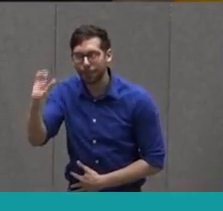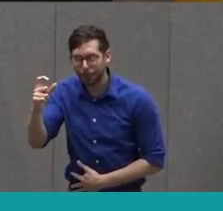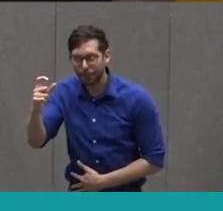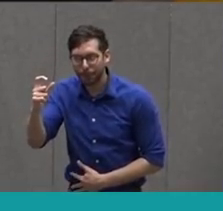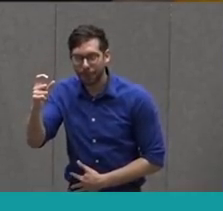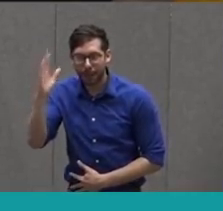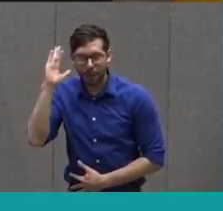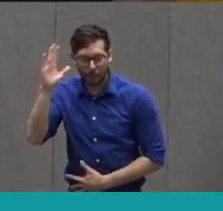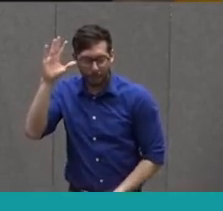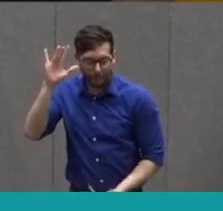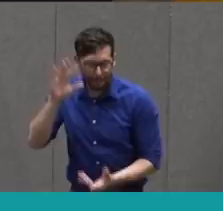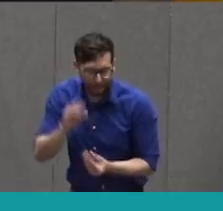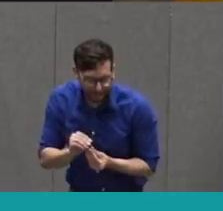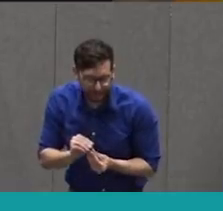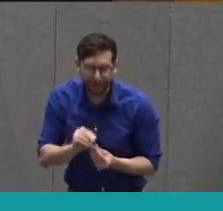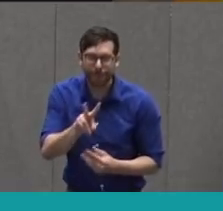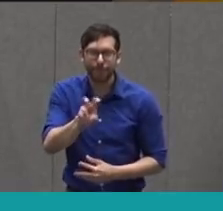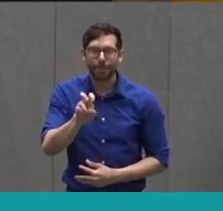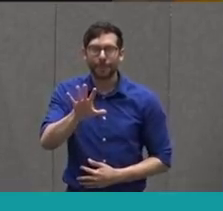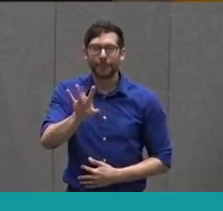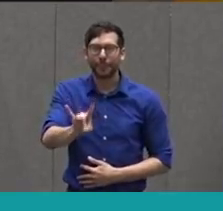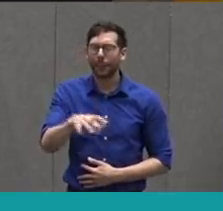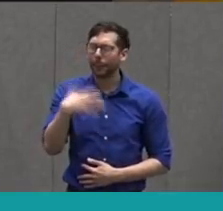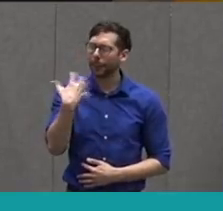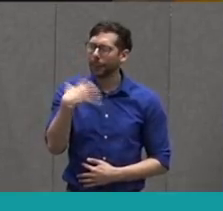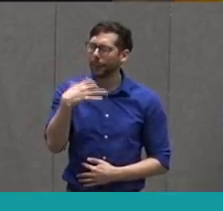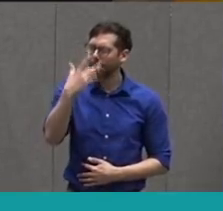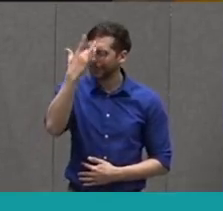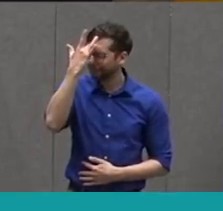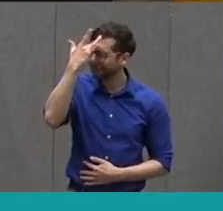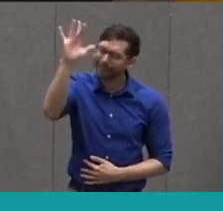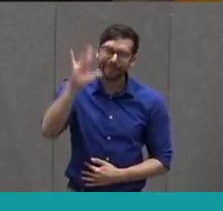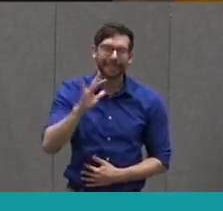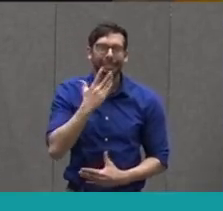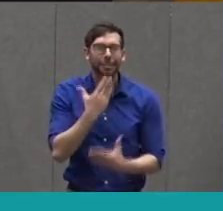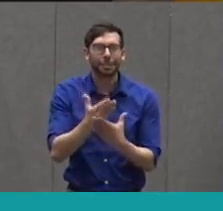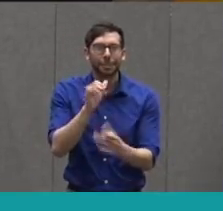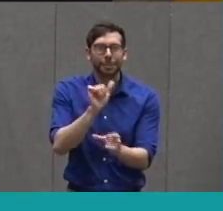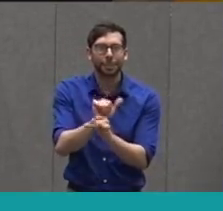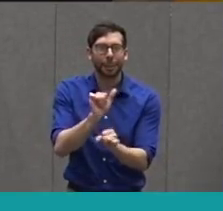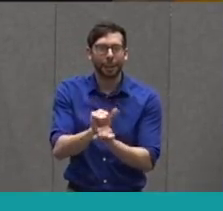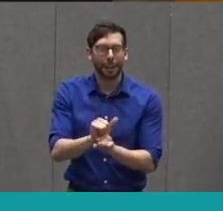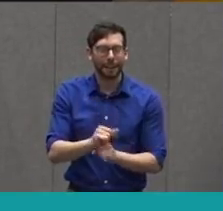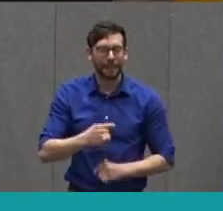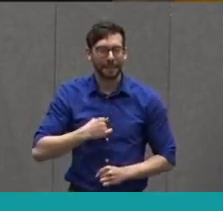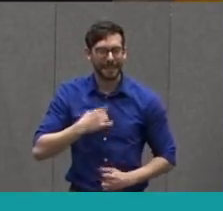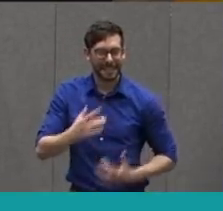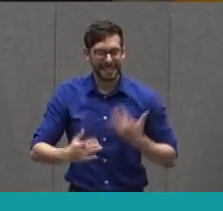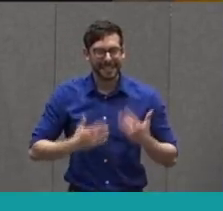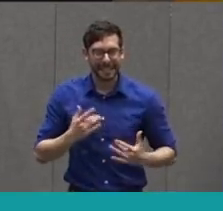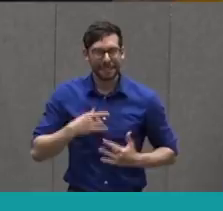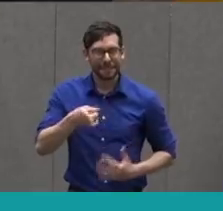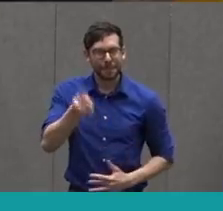258. Wow, that was so genius. Good job. I'm so excited that you guys were there.